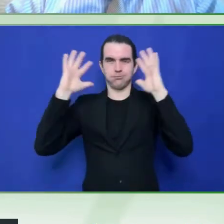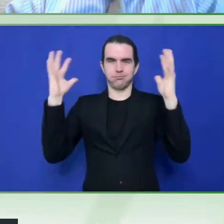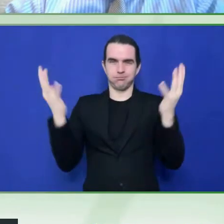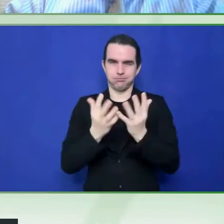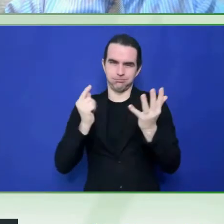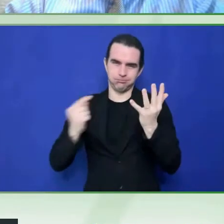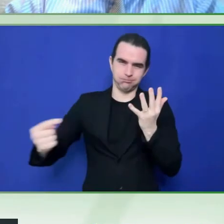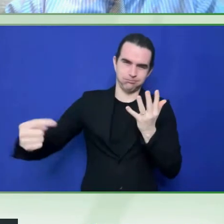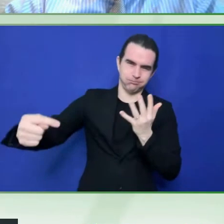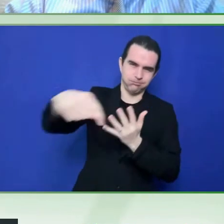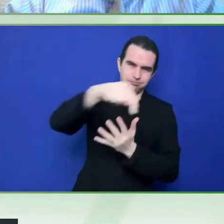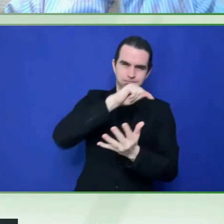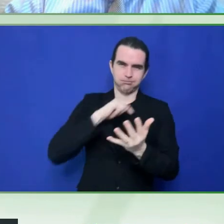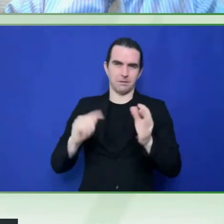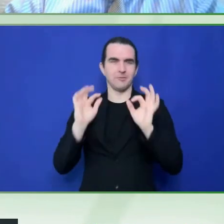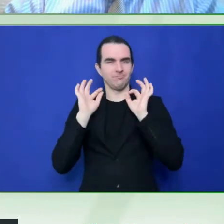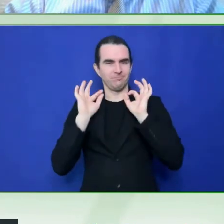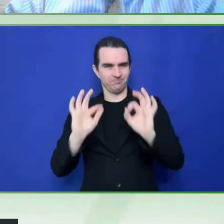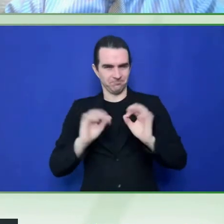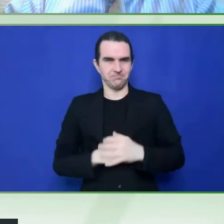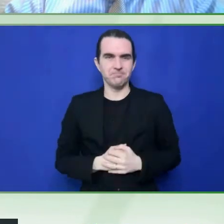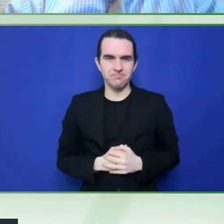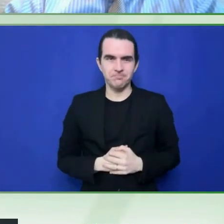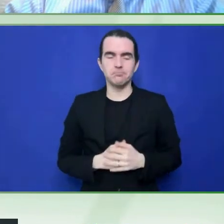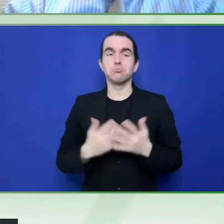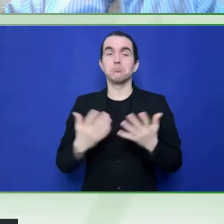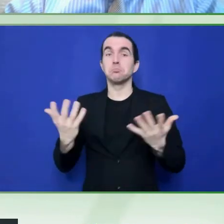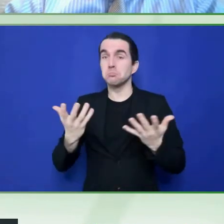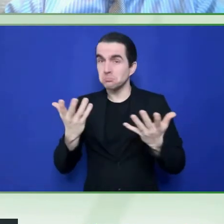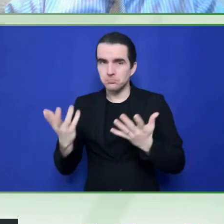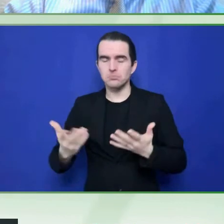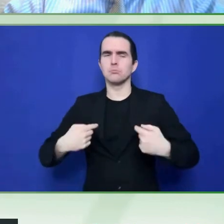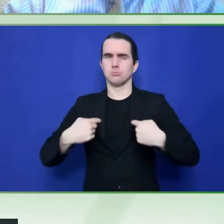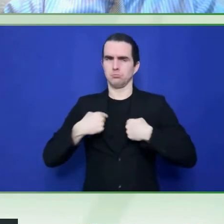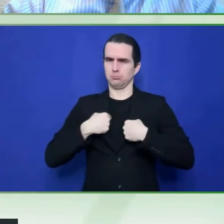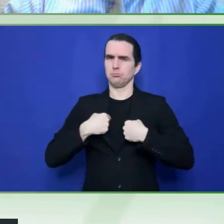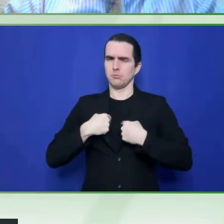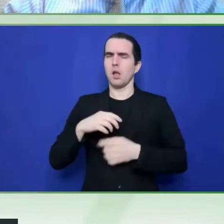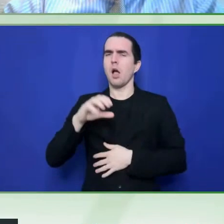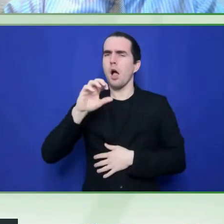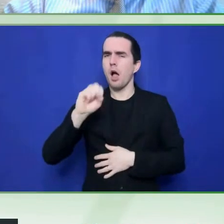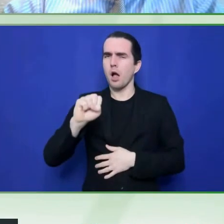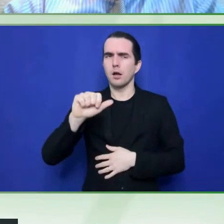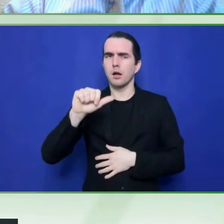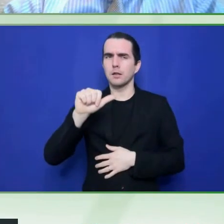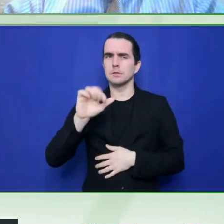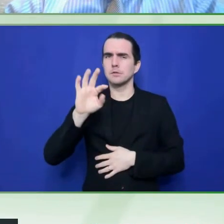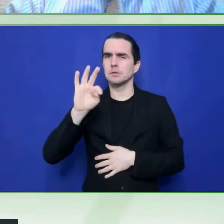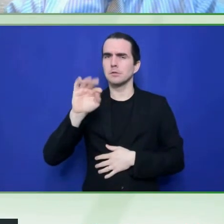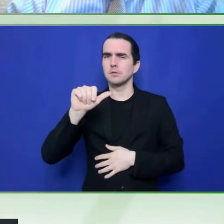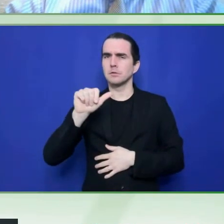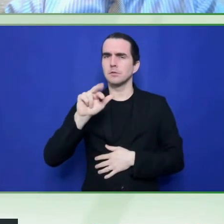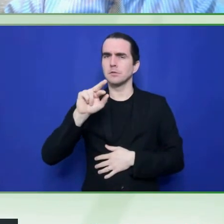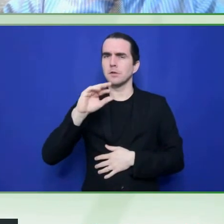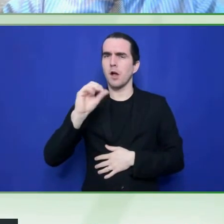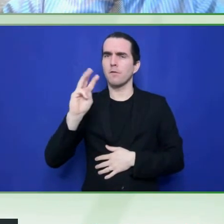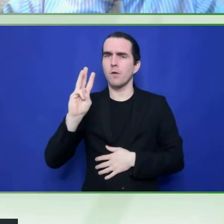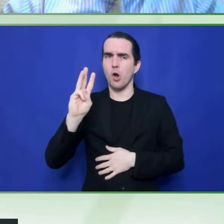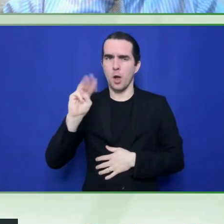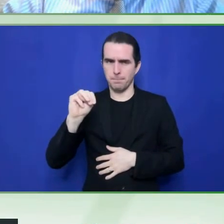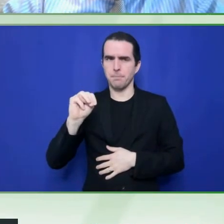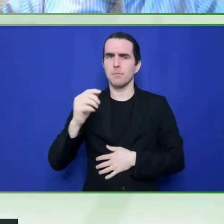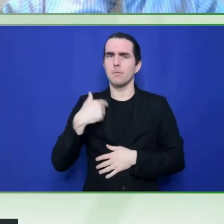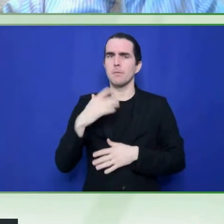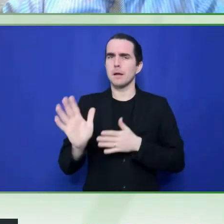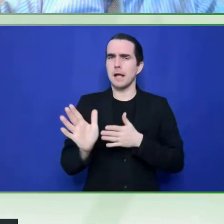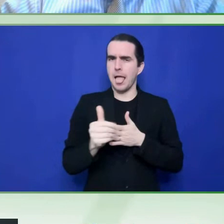31.8 million customers. We have 24.4 million of them are using our data services. We have